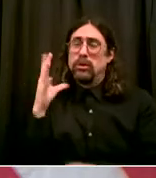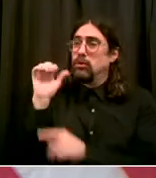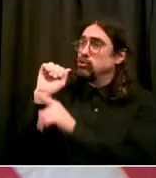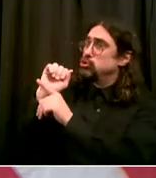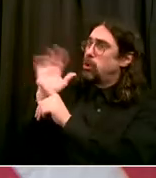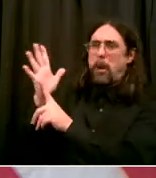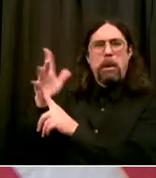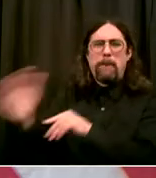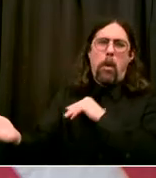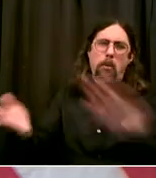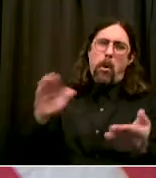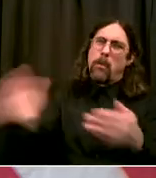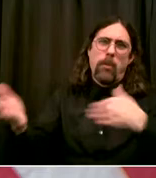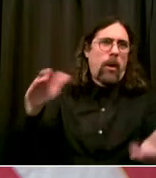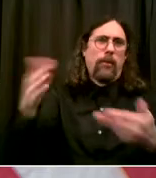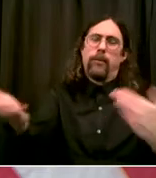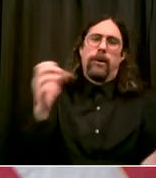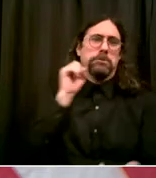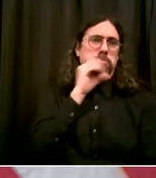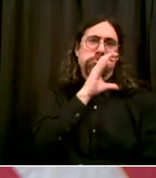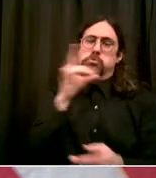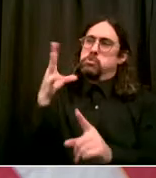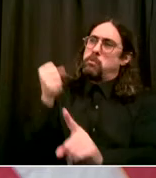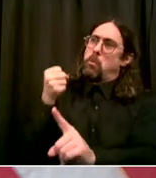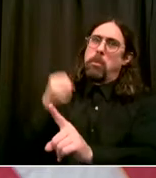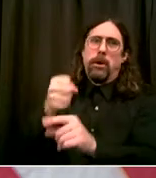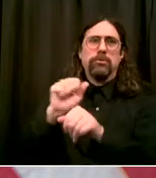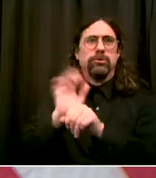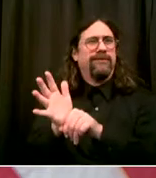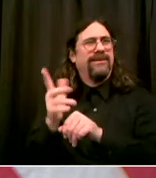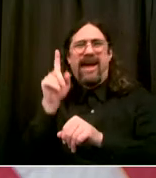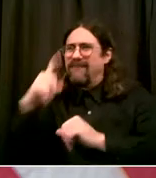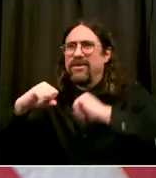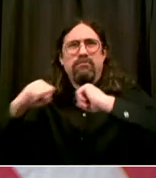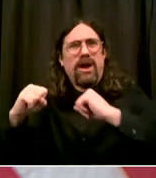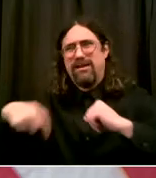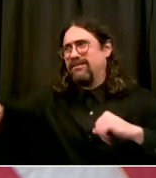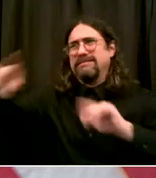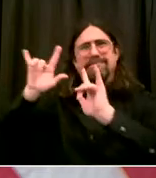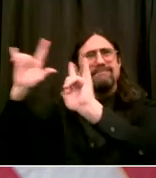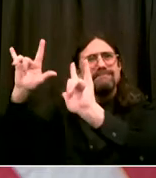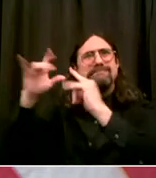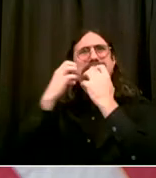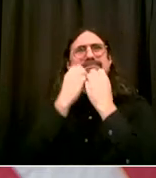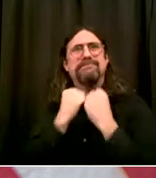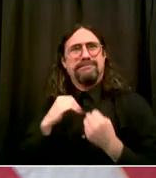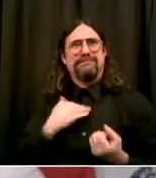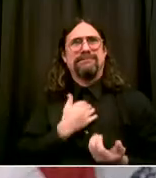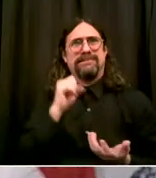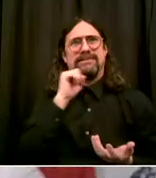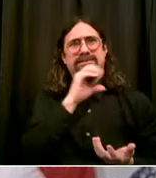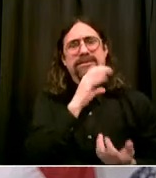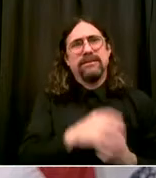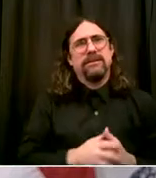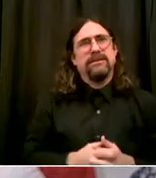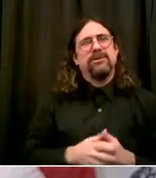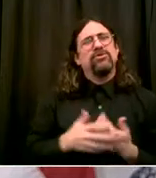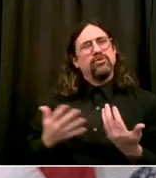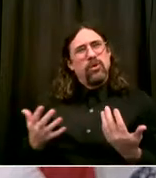we expand out the categories, which we hope will happen as rapidly as possible. Thank you. Go ahead,